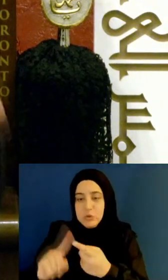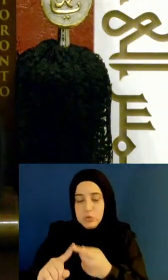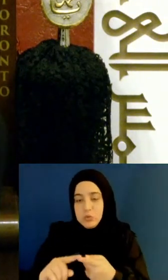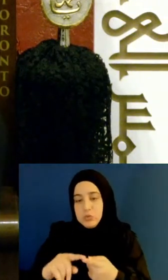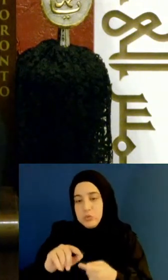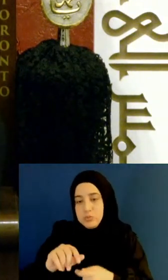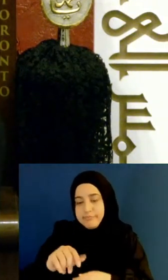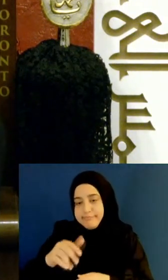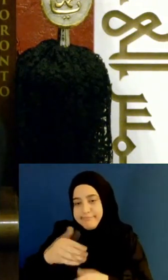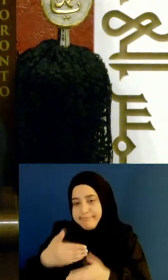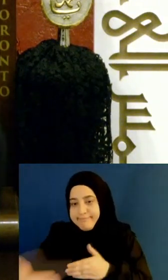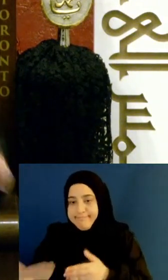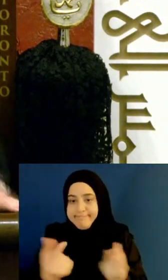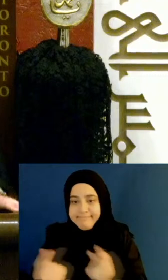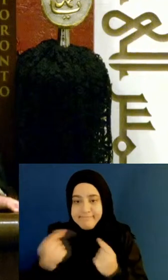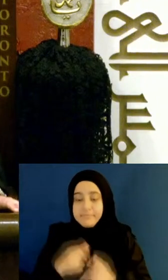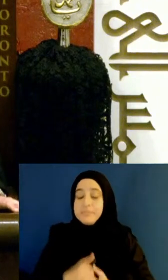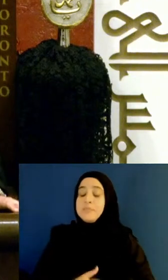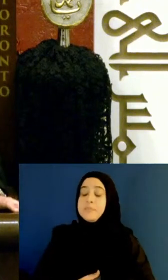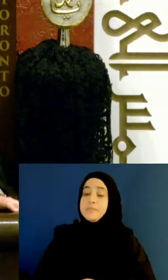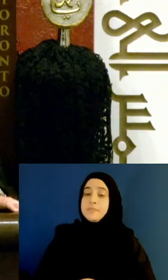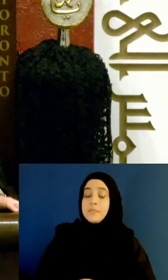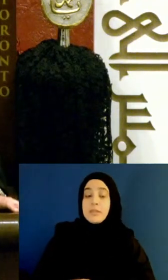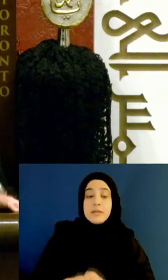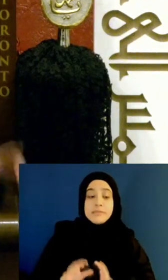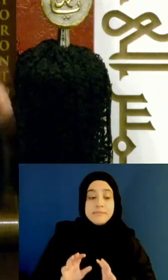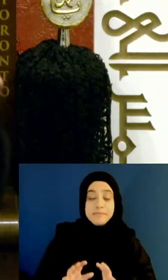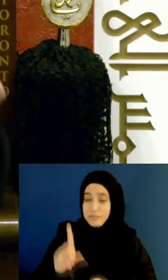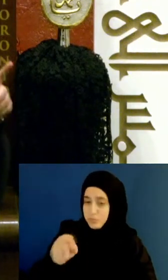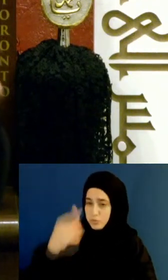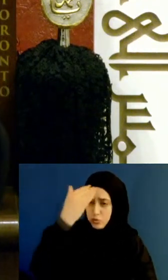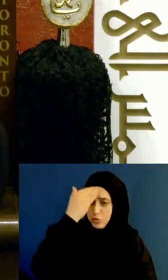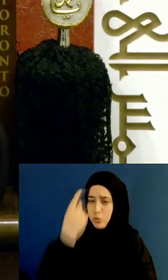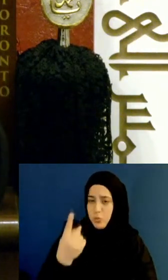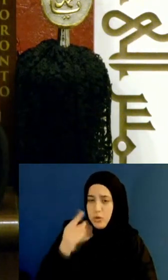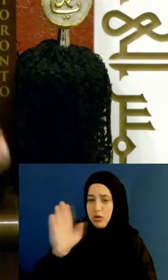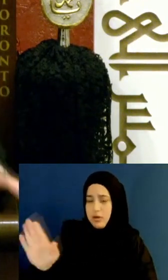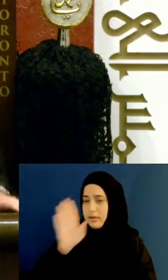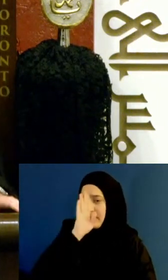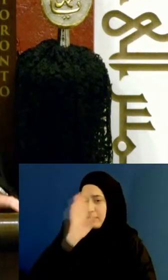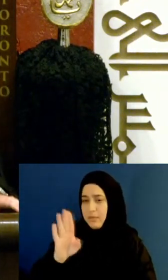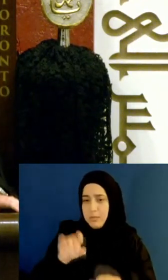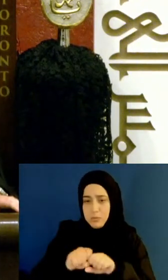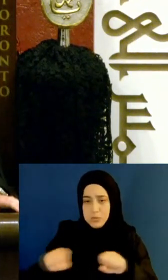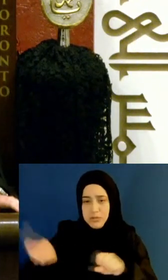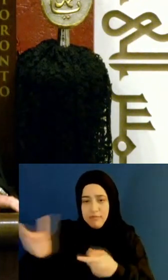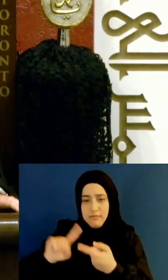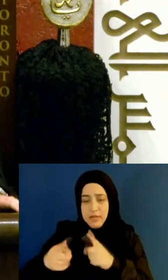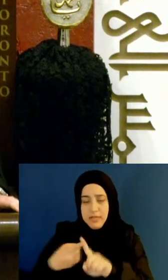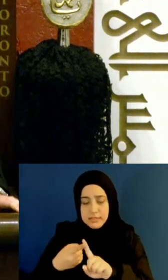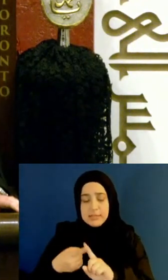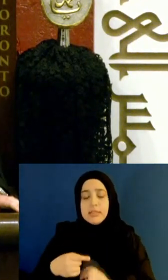Do you know one of the companions of Imam al-Hussein was a Turkish slave?